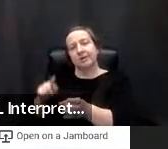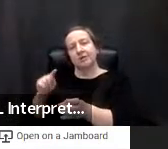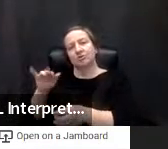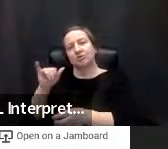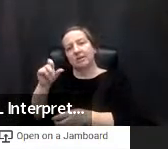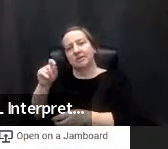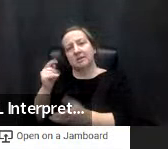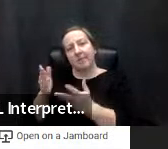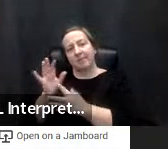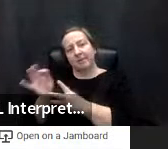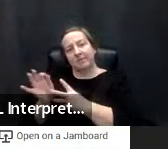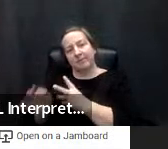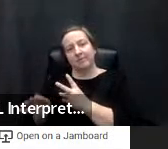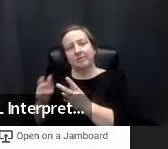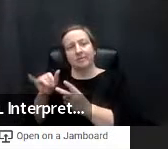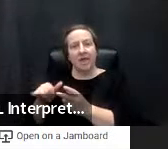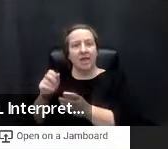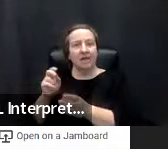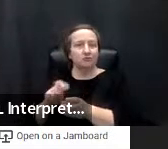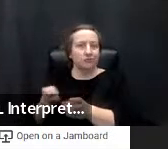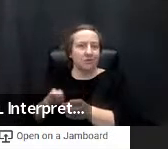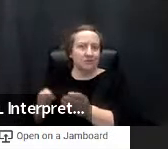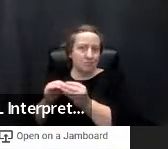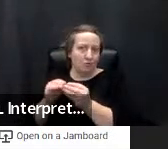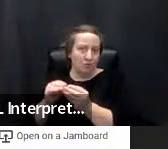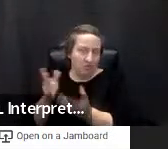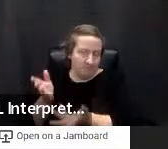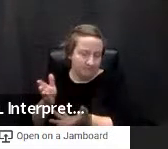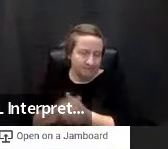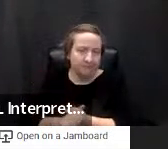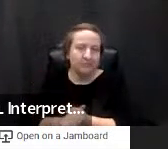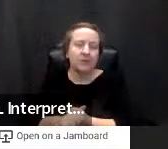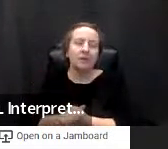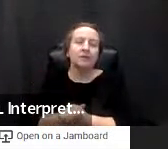the transit more. And